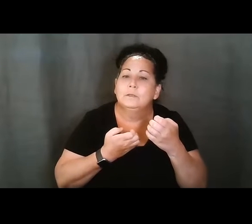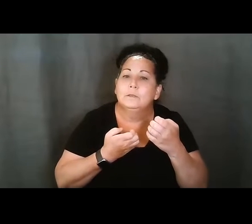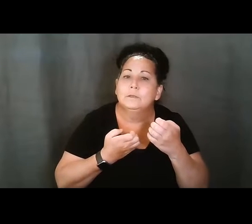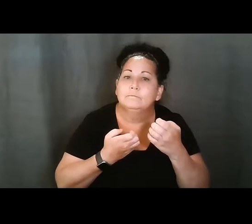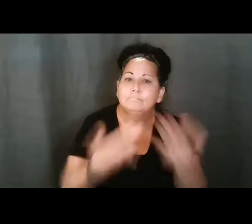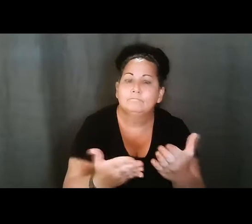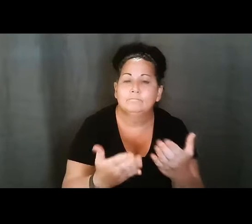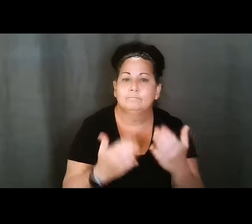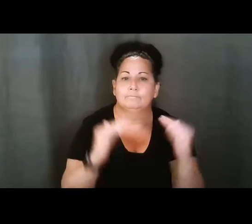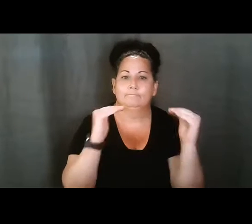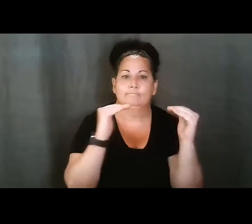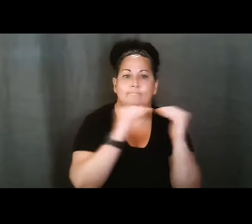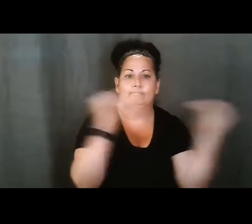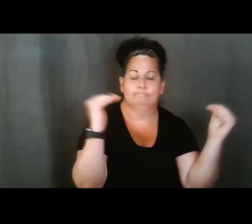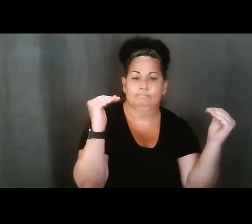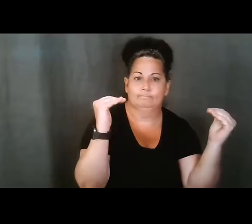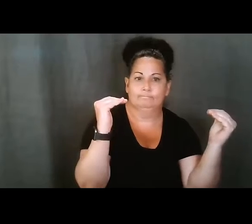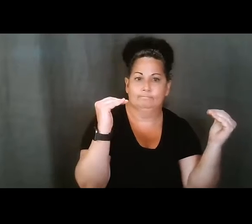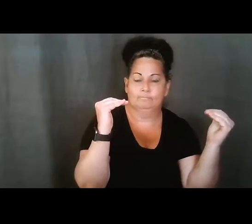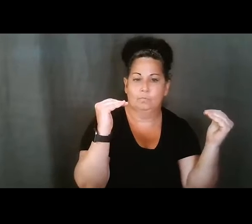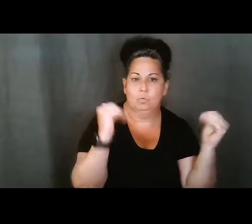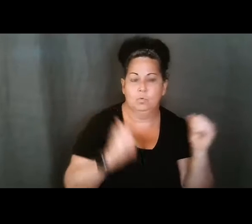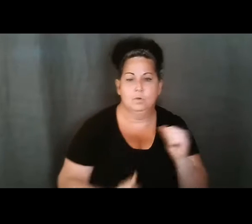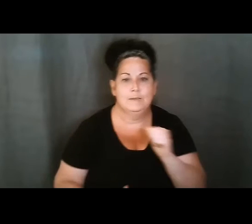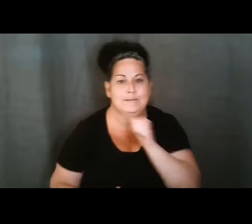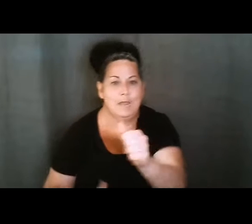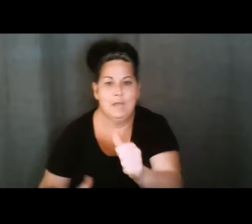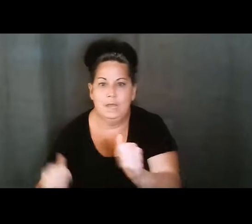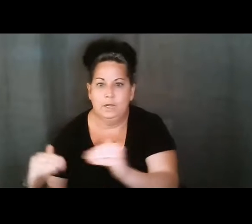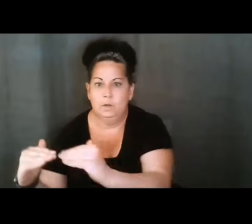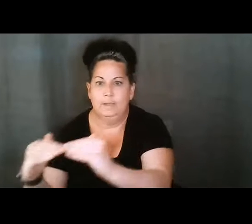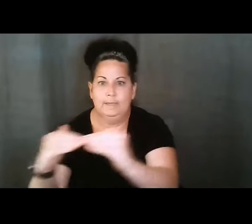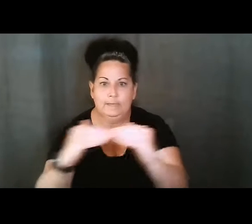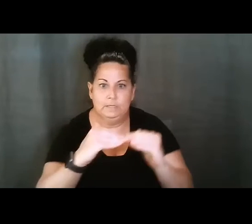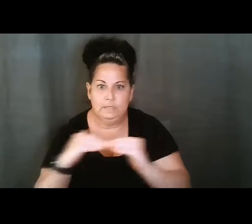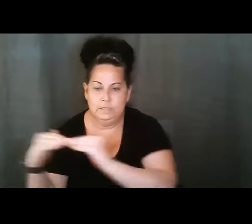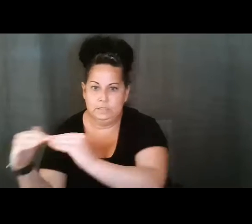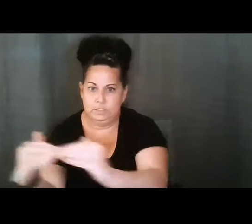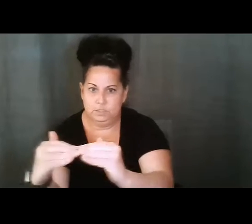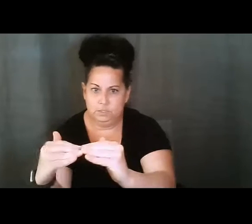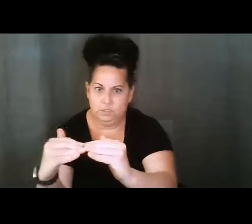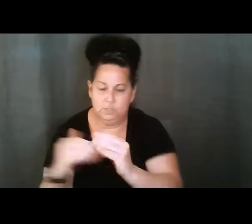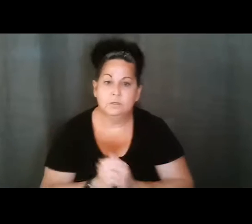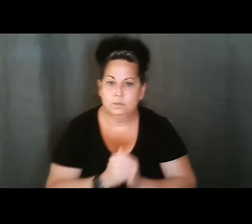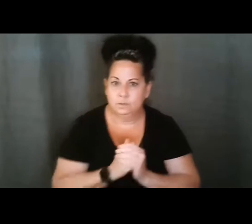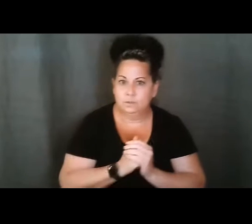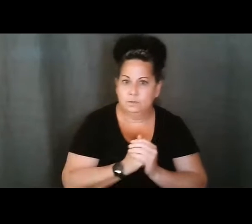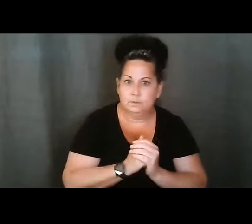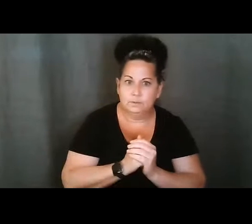learning is designed to give the students what we need and what they need, and not giving everyone the same thing.